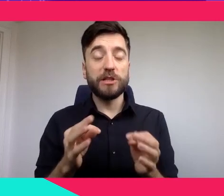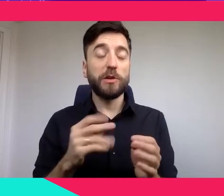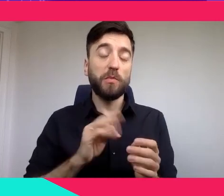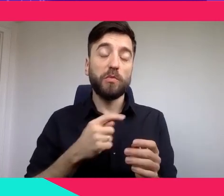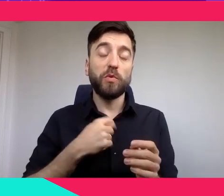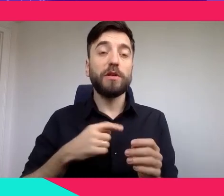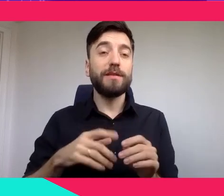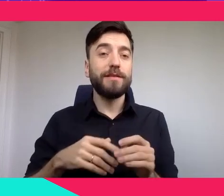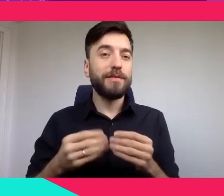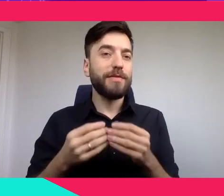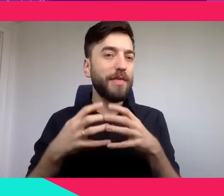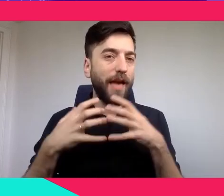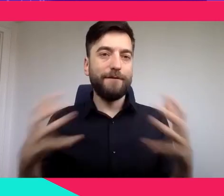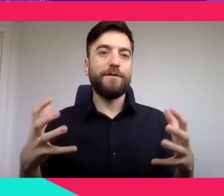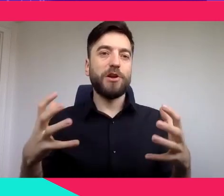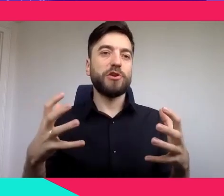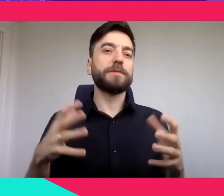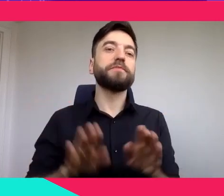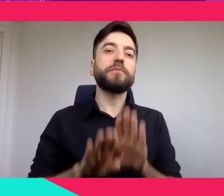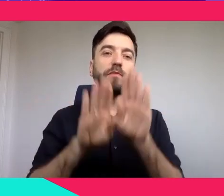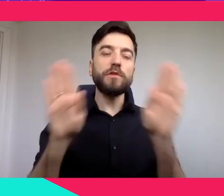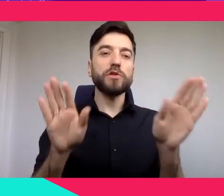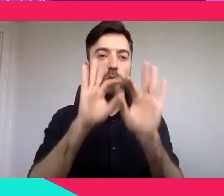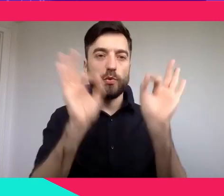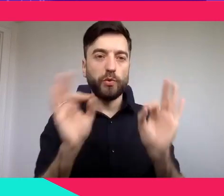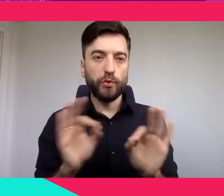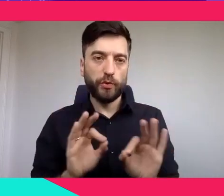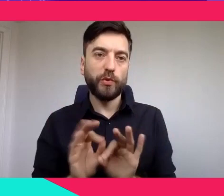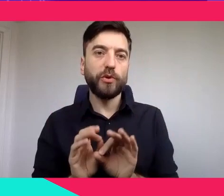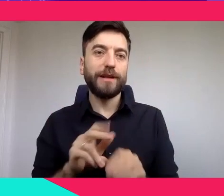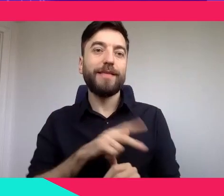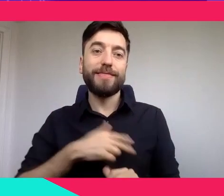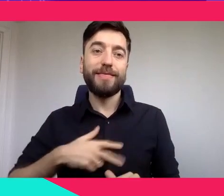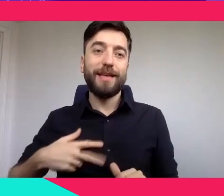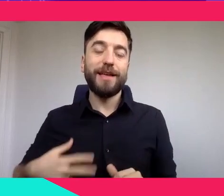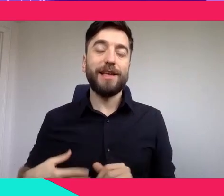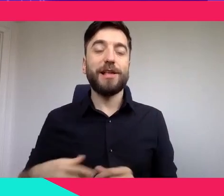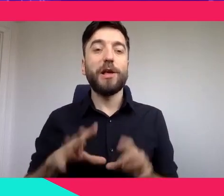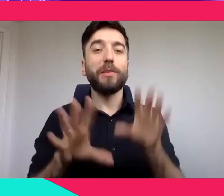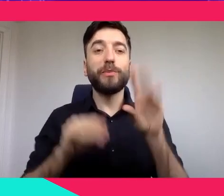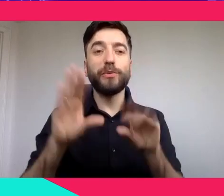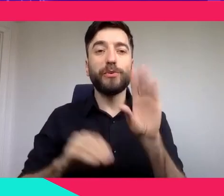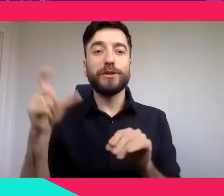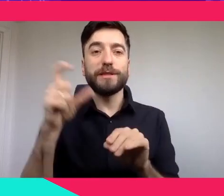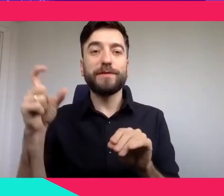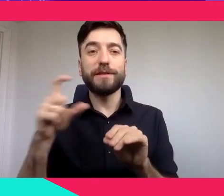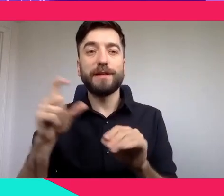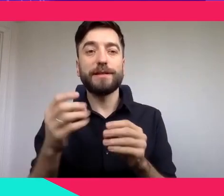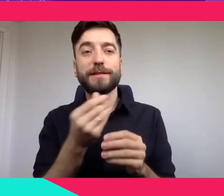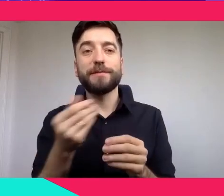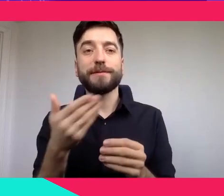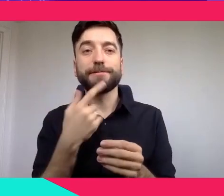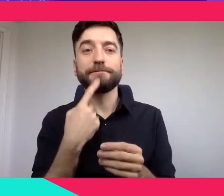big budget for digital. And one of the things that we have never had enough money to invest in is actually to have a lot of